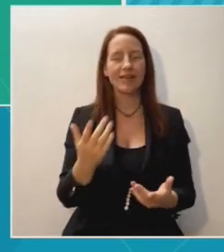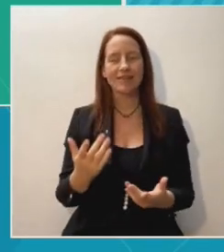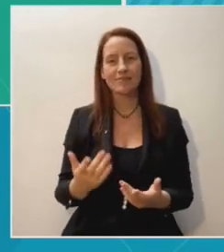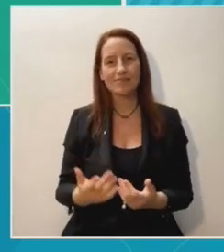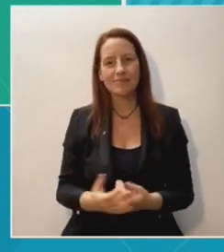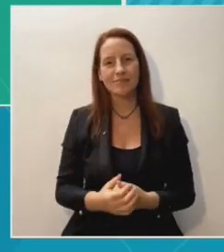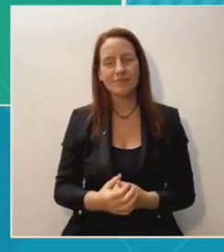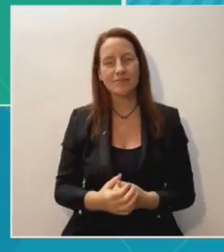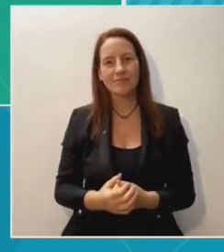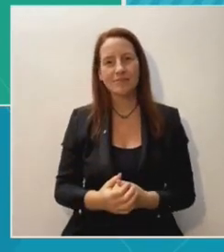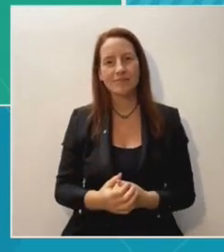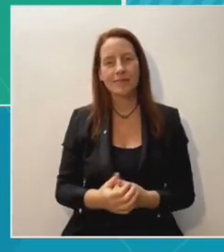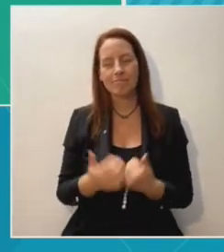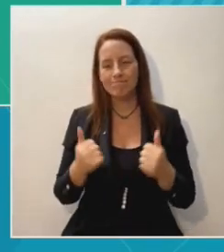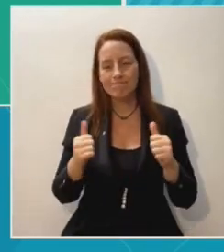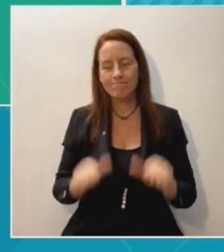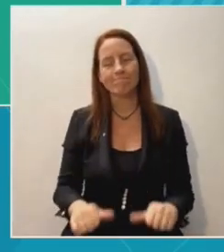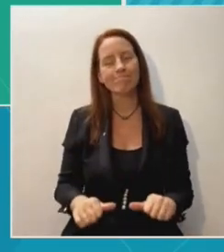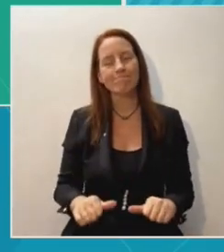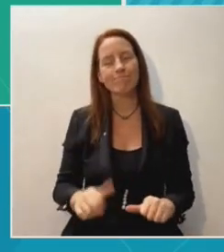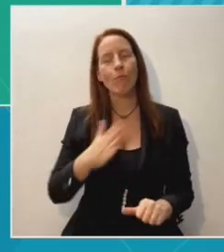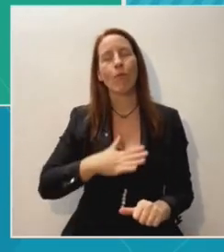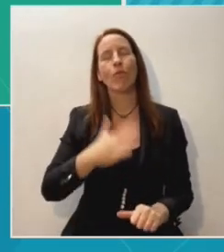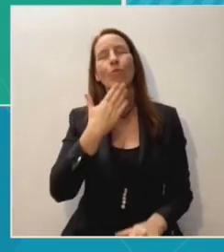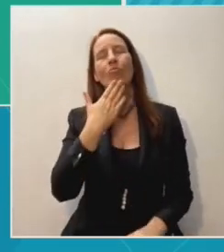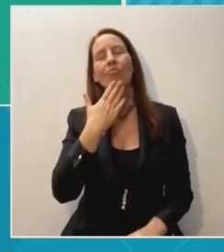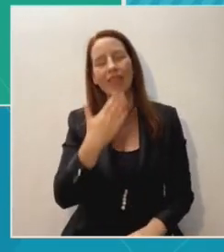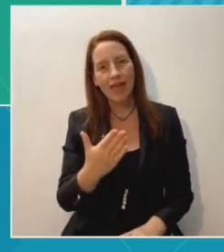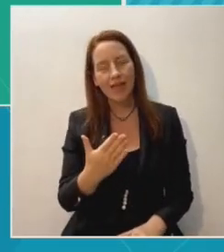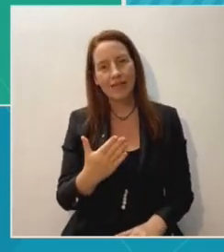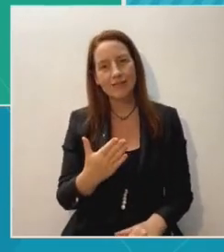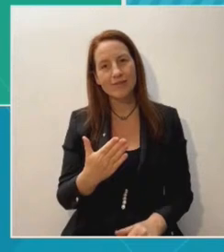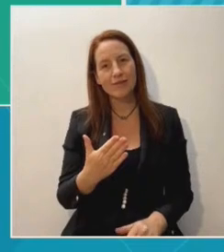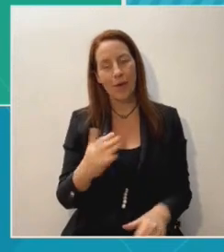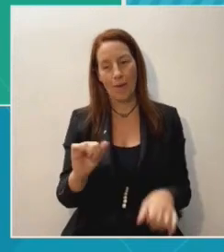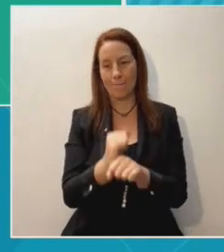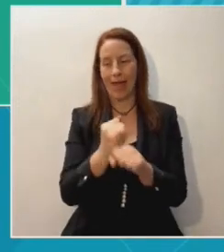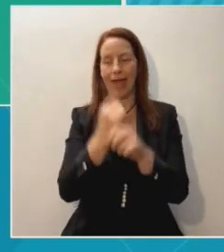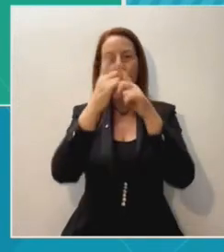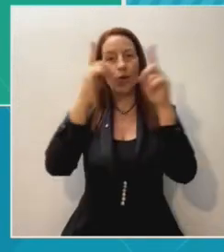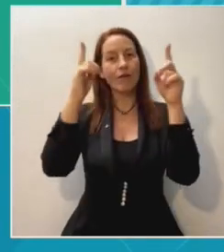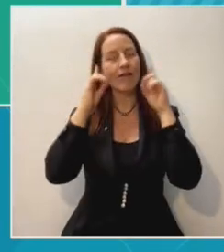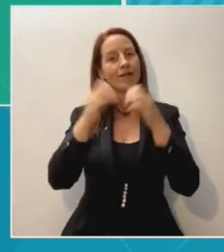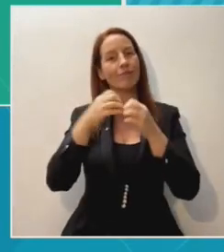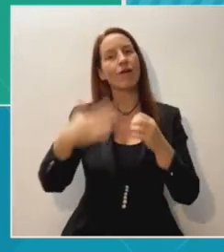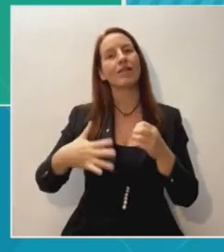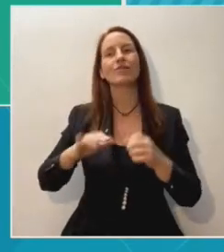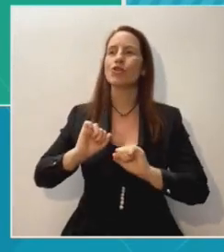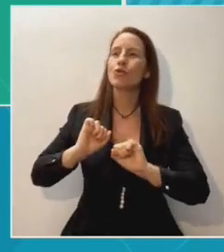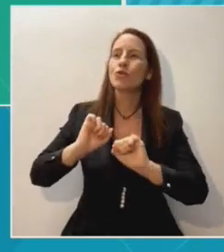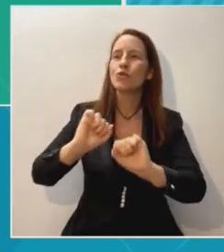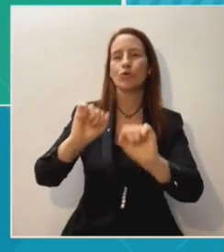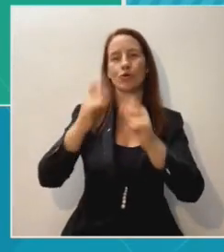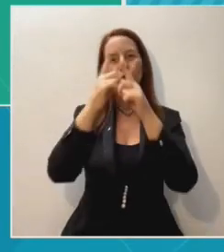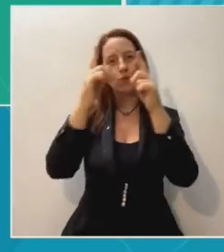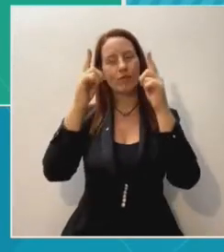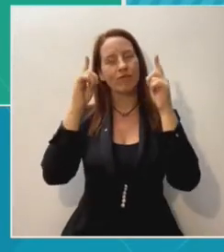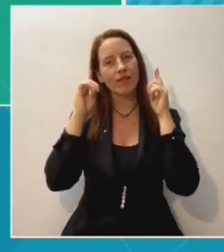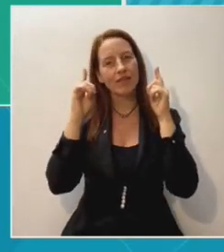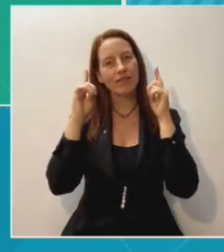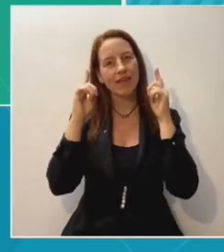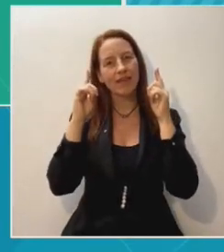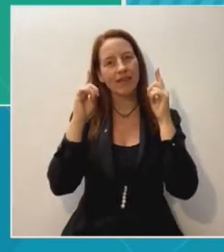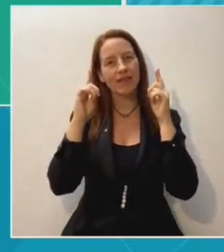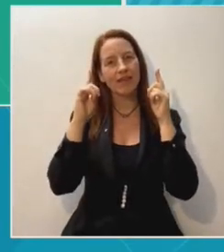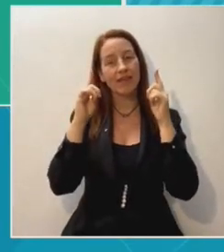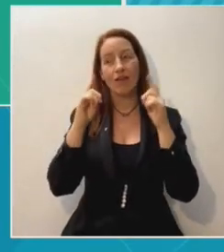Finally, I want to thank you for making the University of Brighton your university. You have made a mark